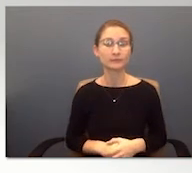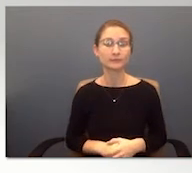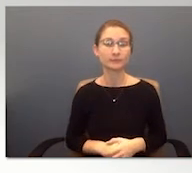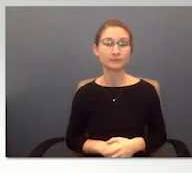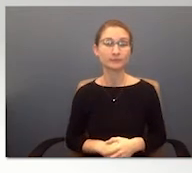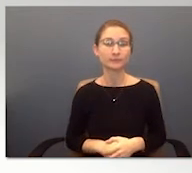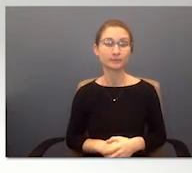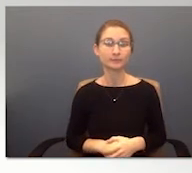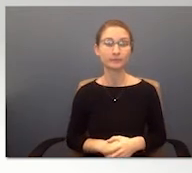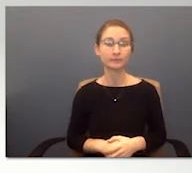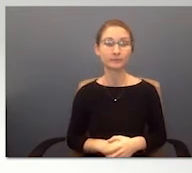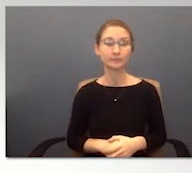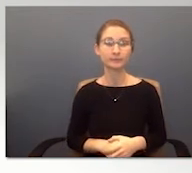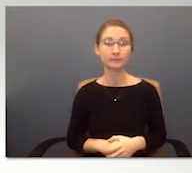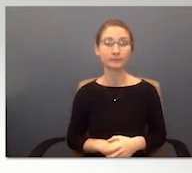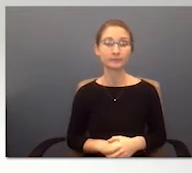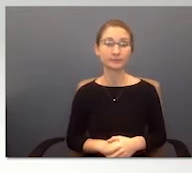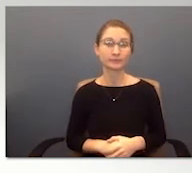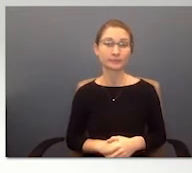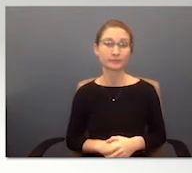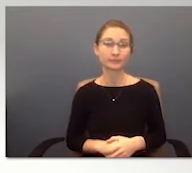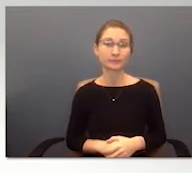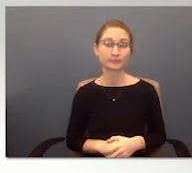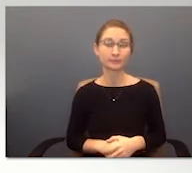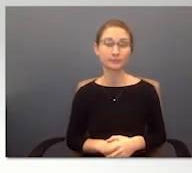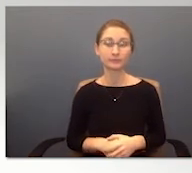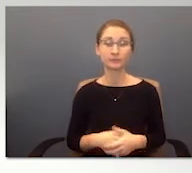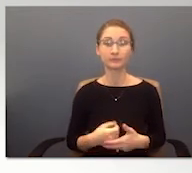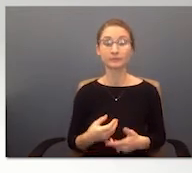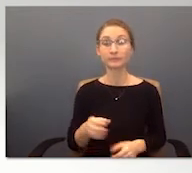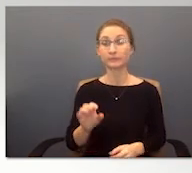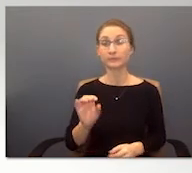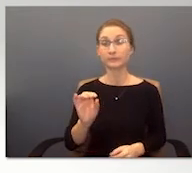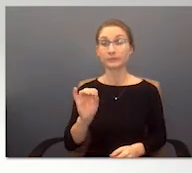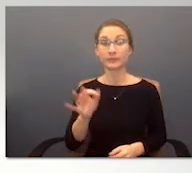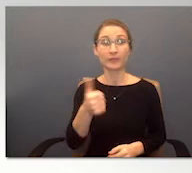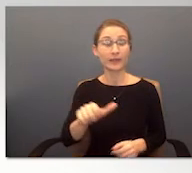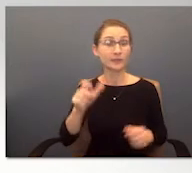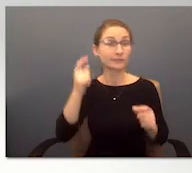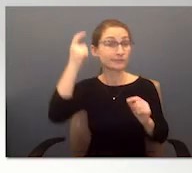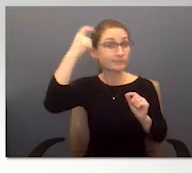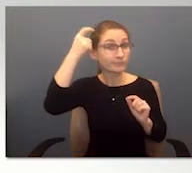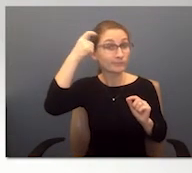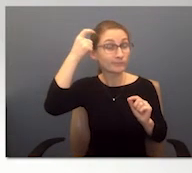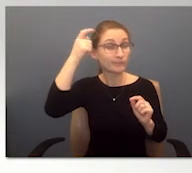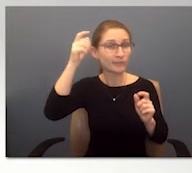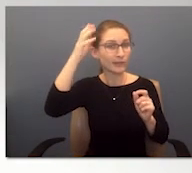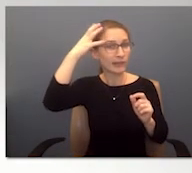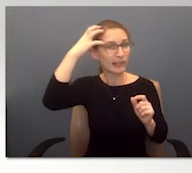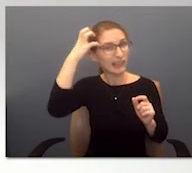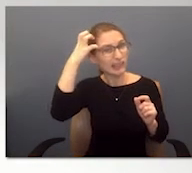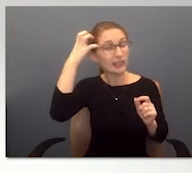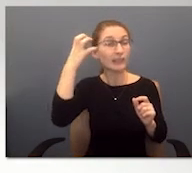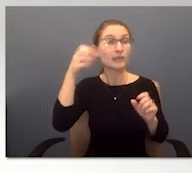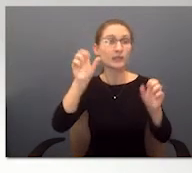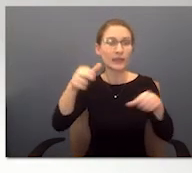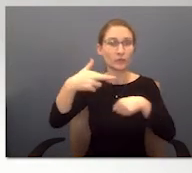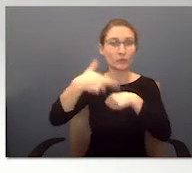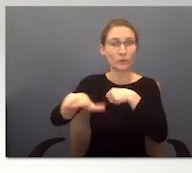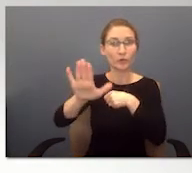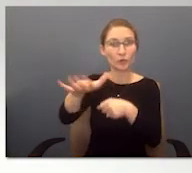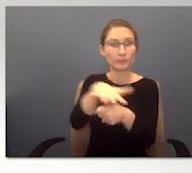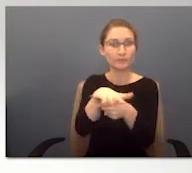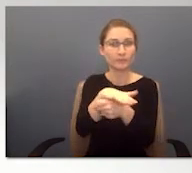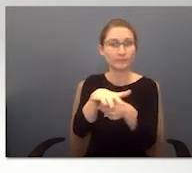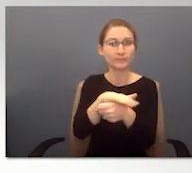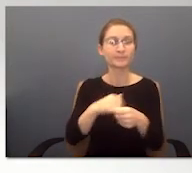and condition-based illnesses or conditions like craniofacial deformities. The CMS plan